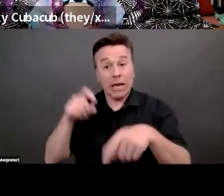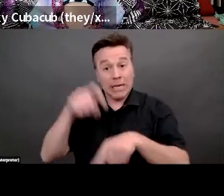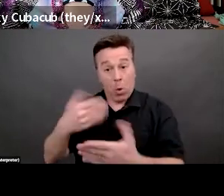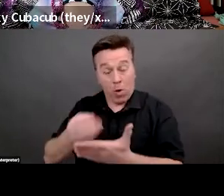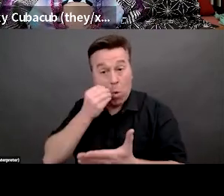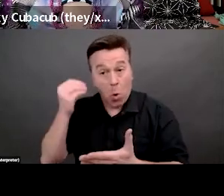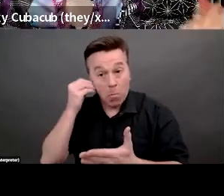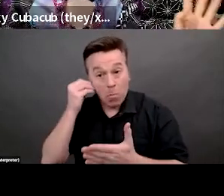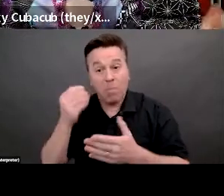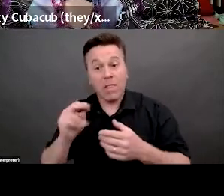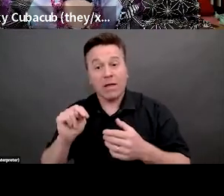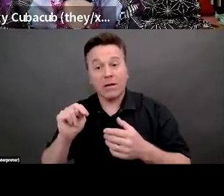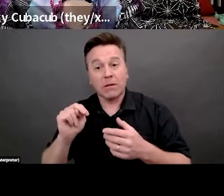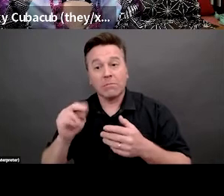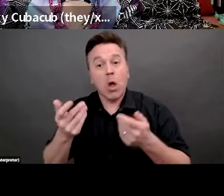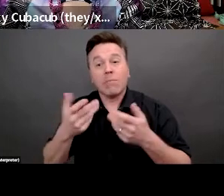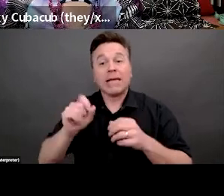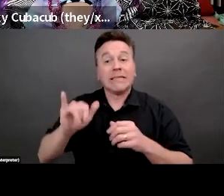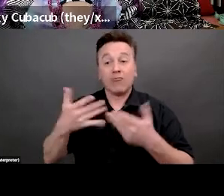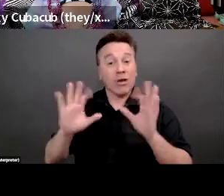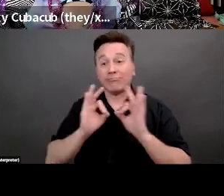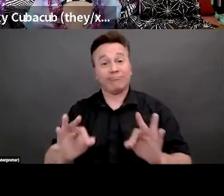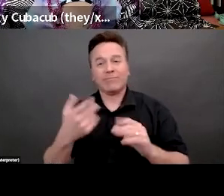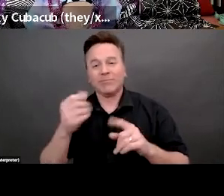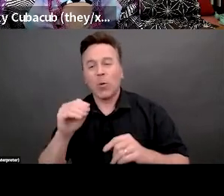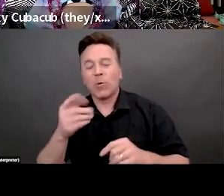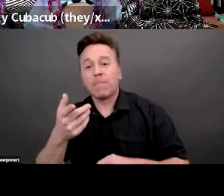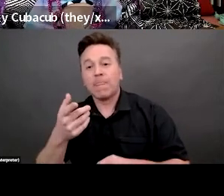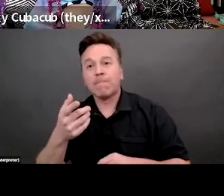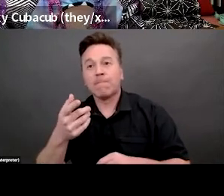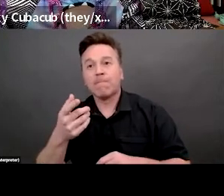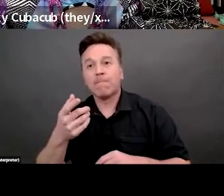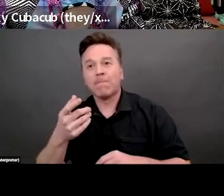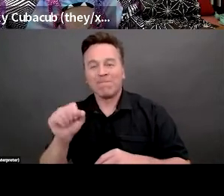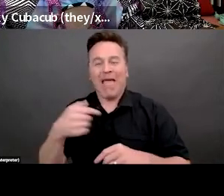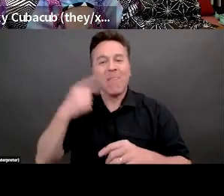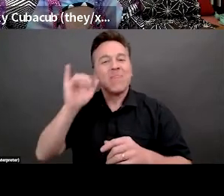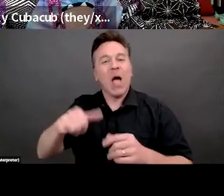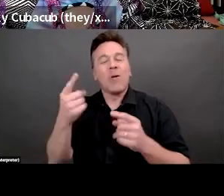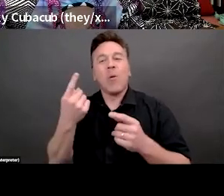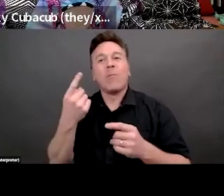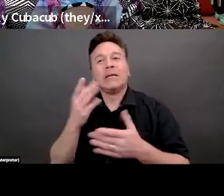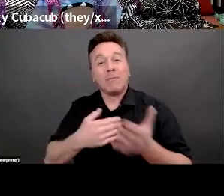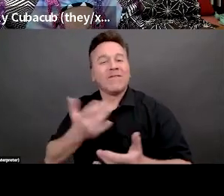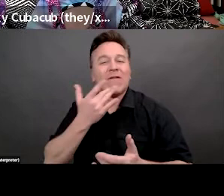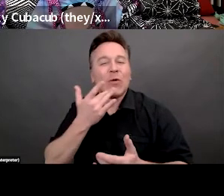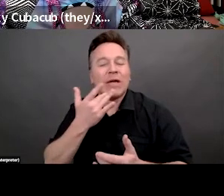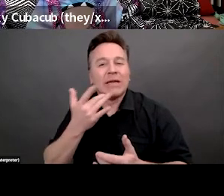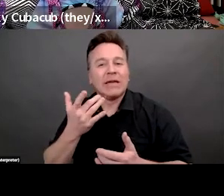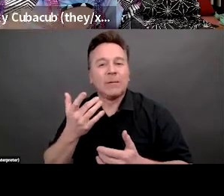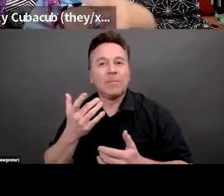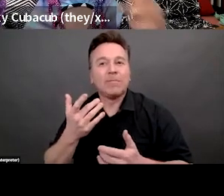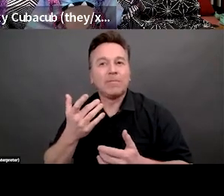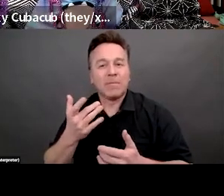home, then then it would be all sexy already. So yeah, I think that's some of my